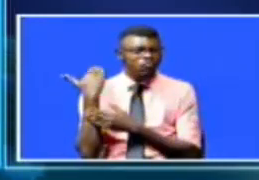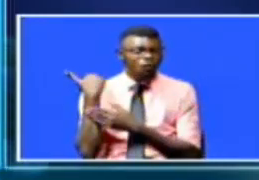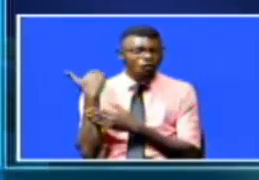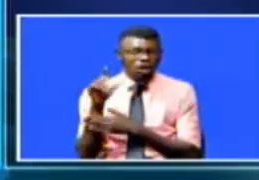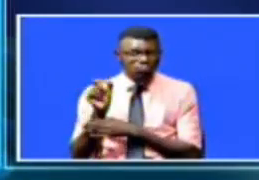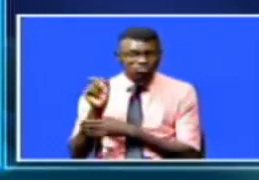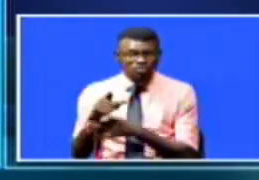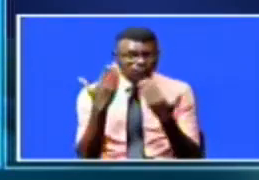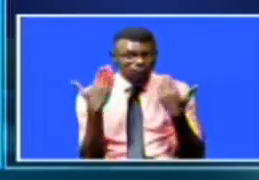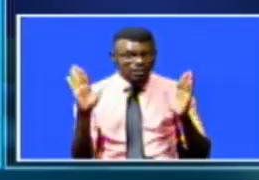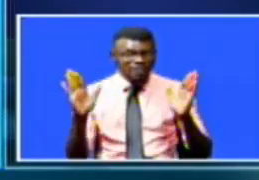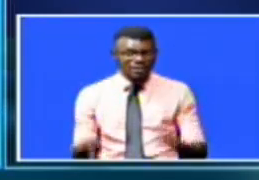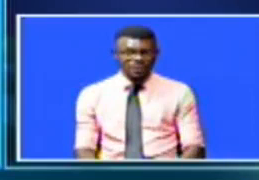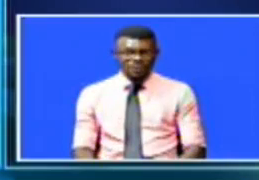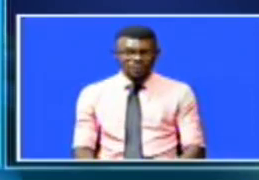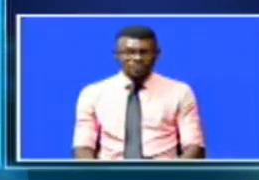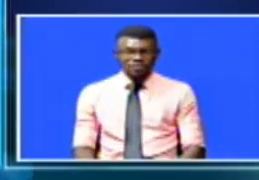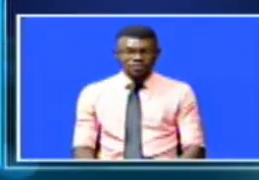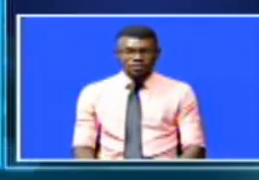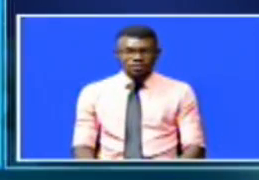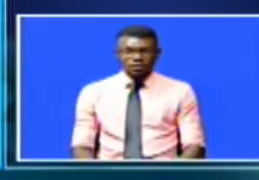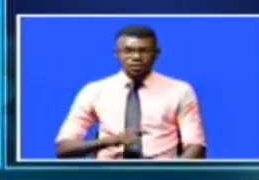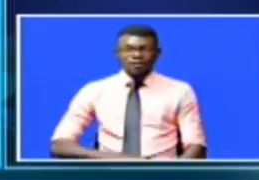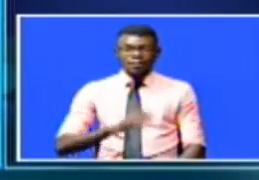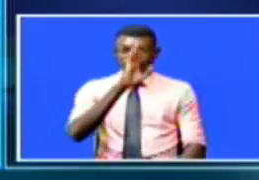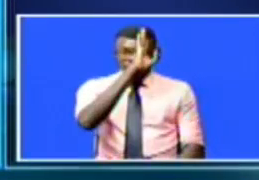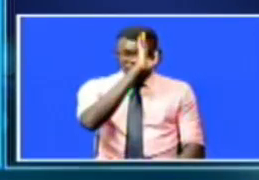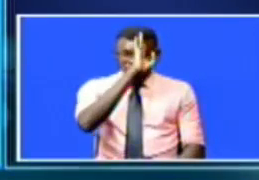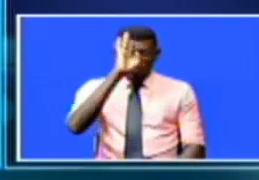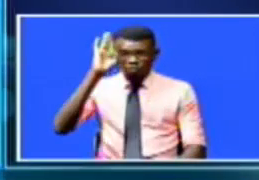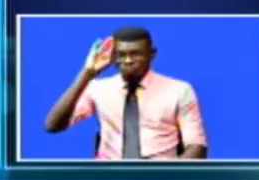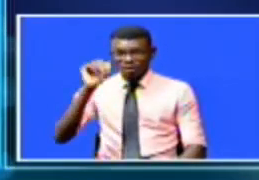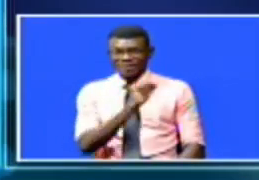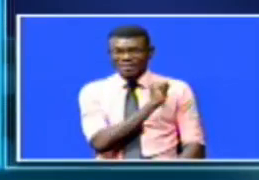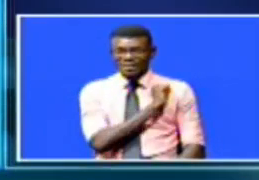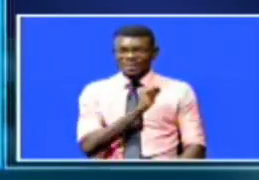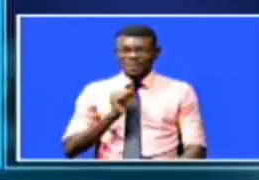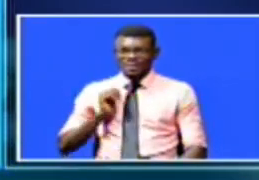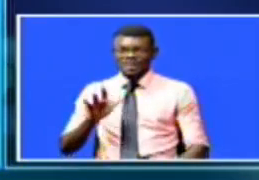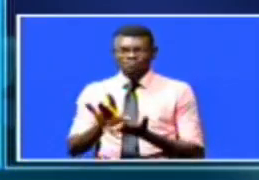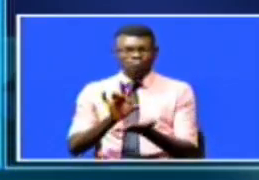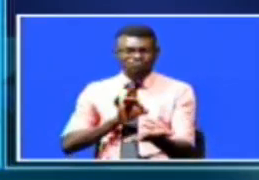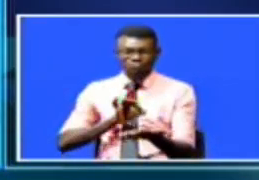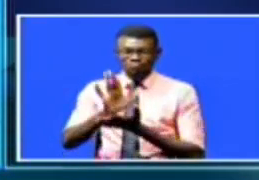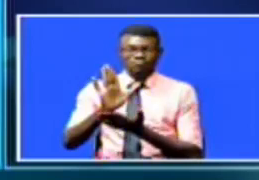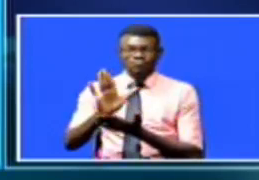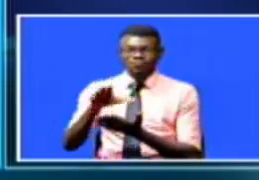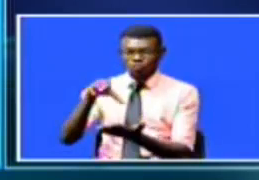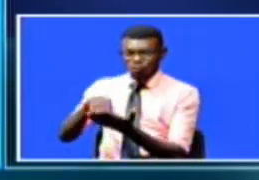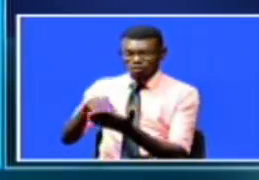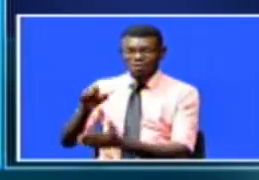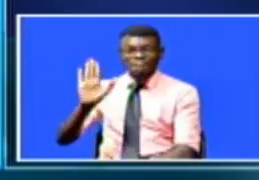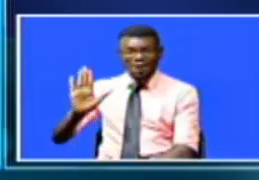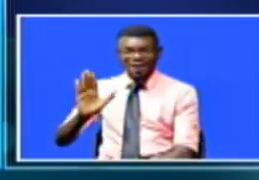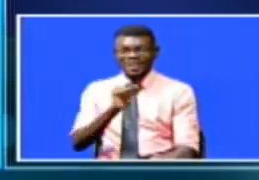when the Bungoma senator, Moses Wetangula, was being hounded off his position as a minority leader